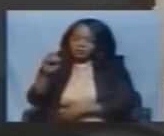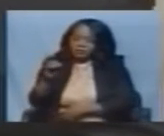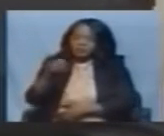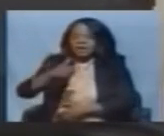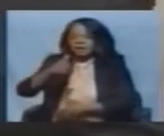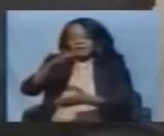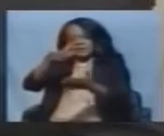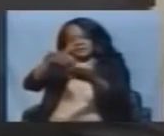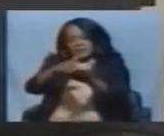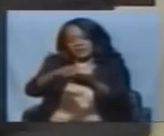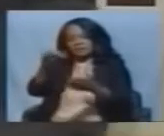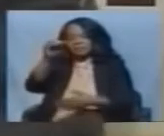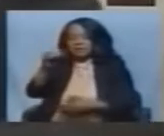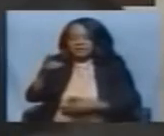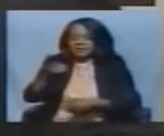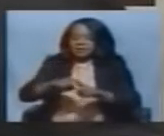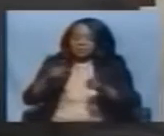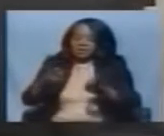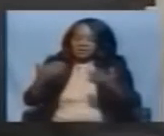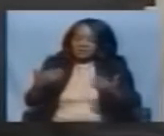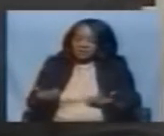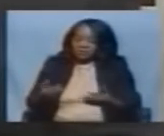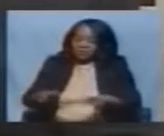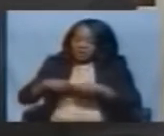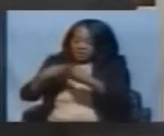Grevazio, that maybe in supplying this table, for